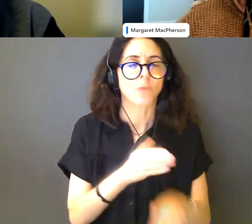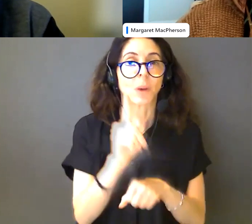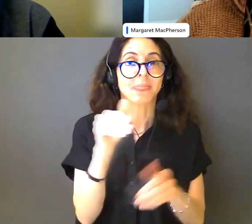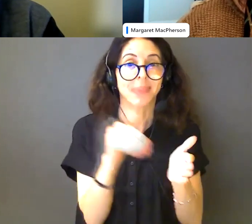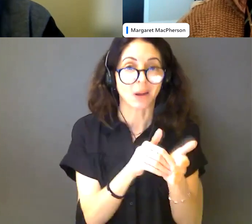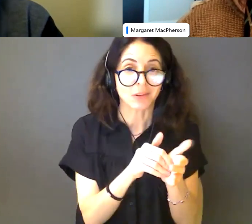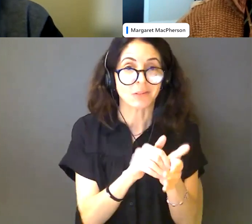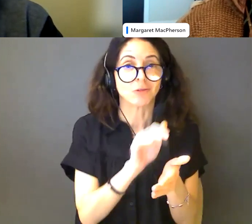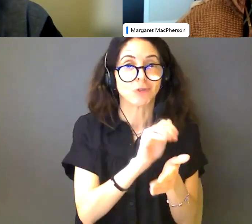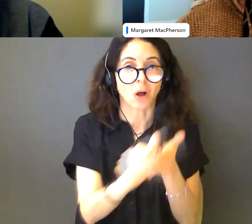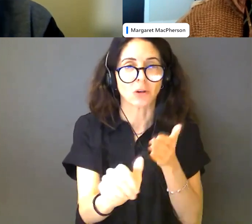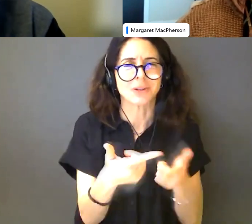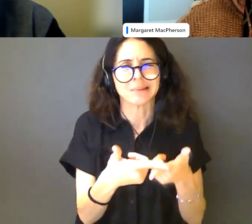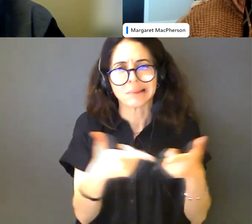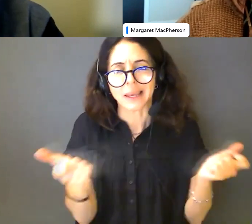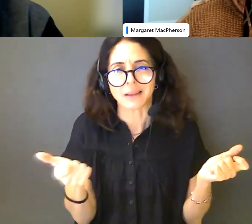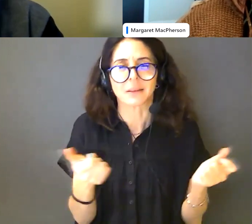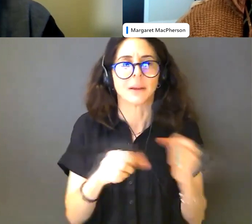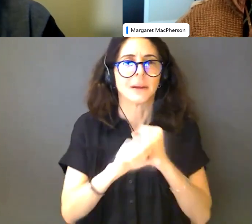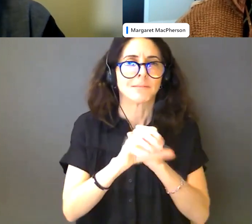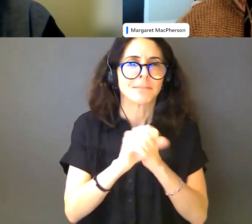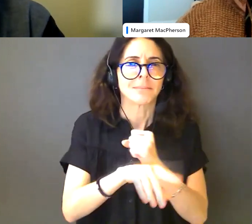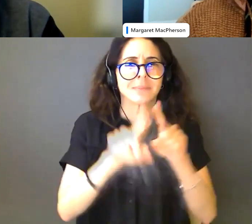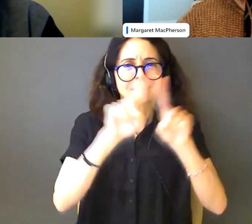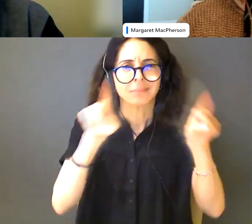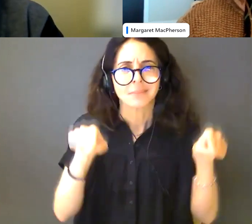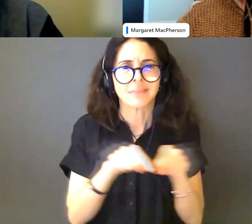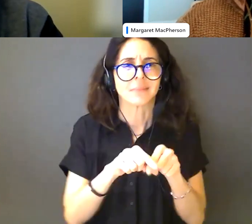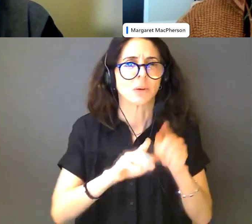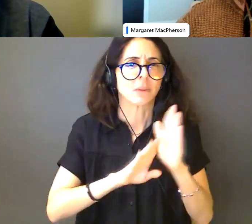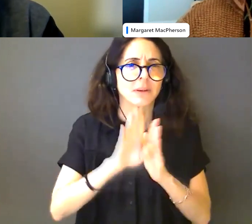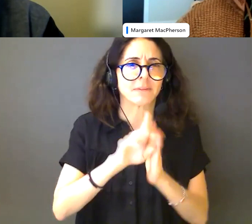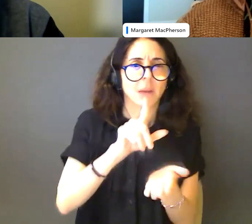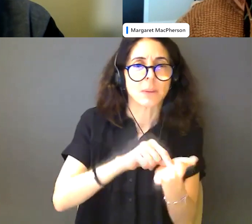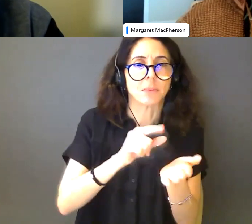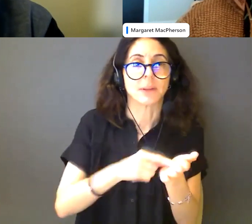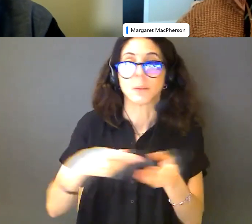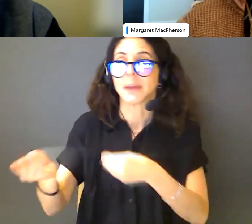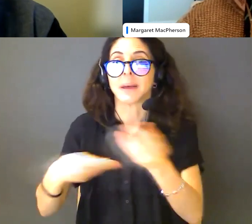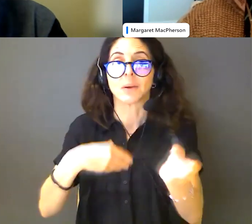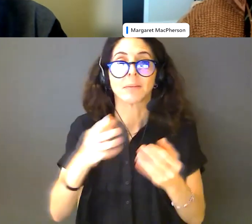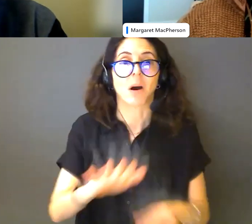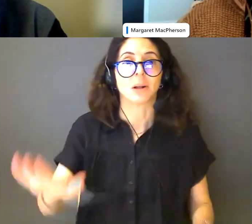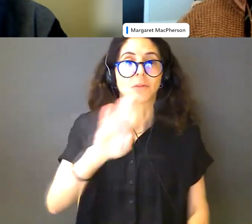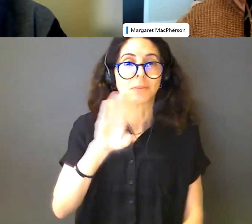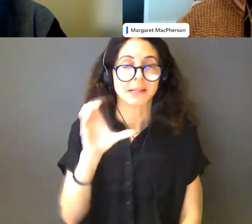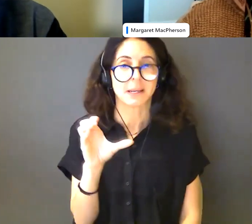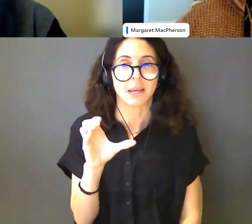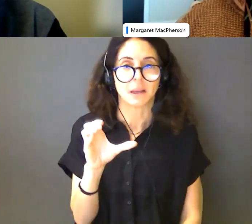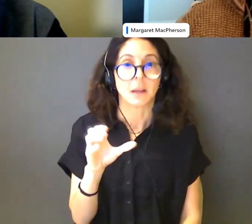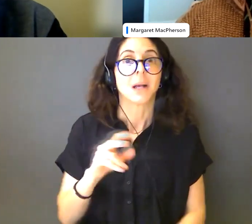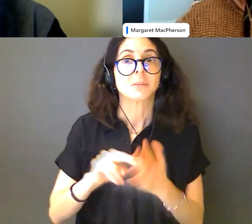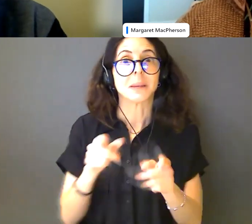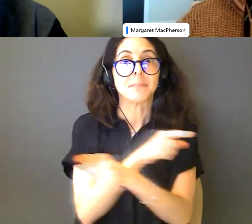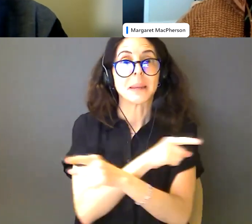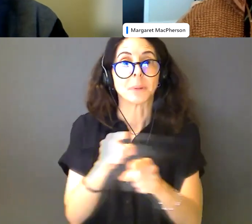of materials, brochures, you name it, that we produce and distribute around the province through an order form so people can